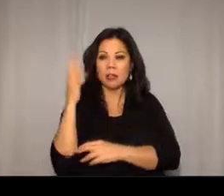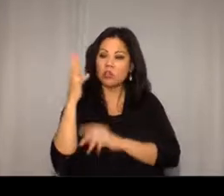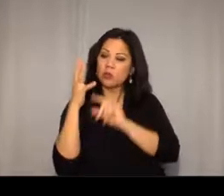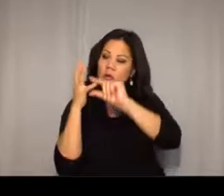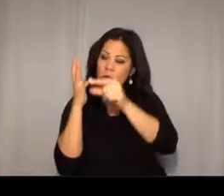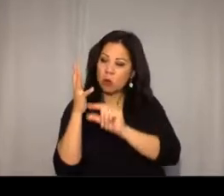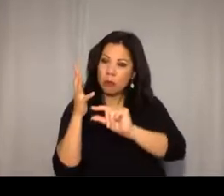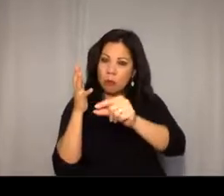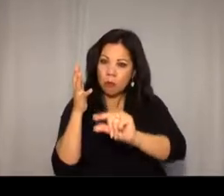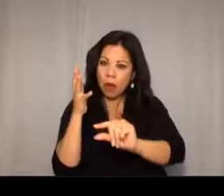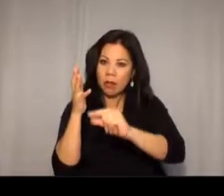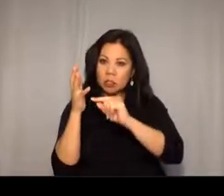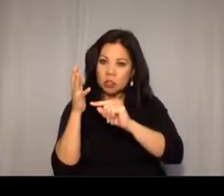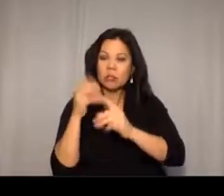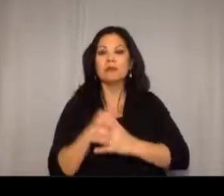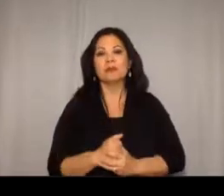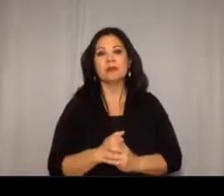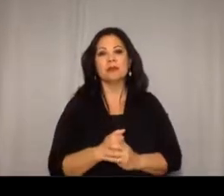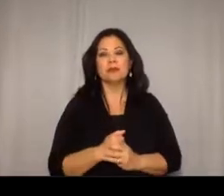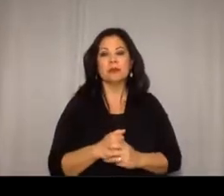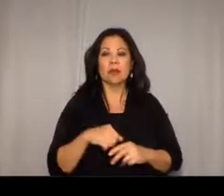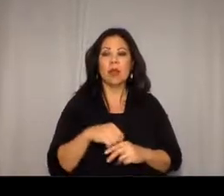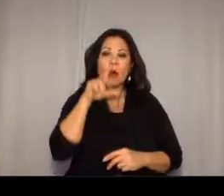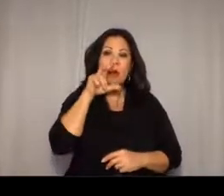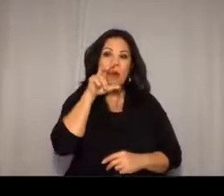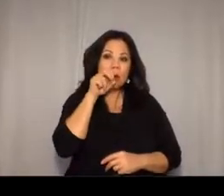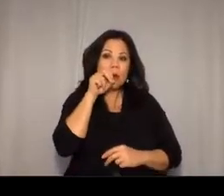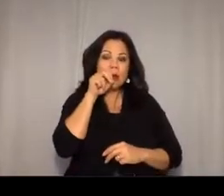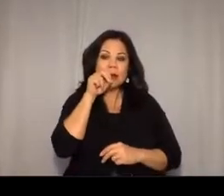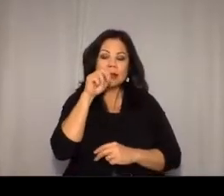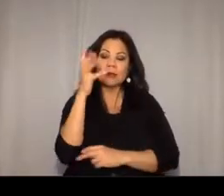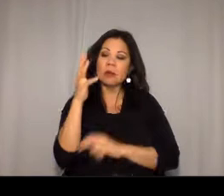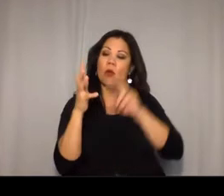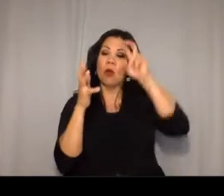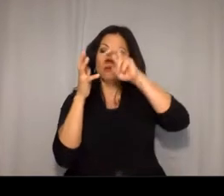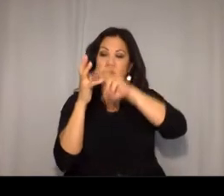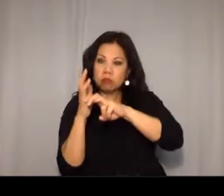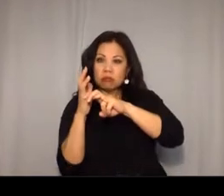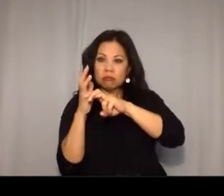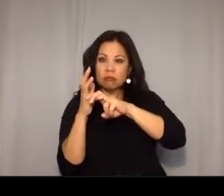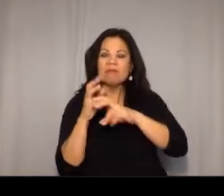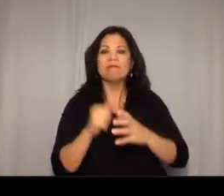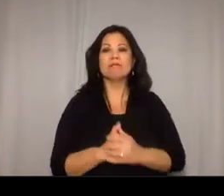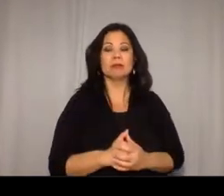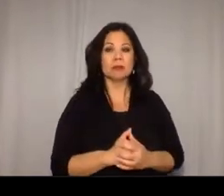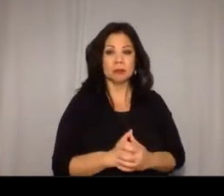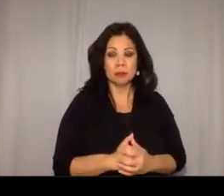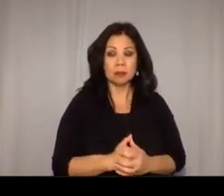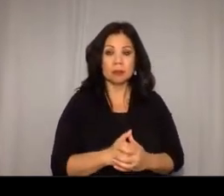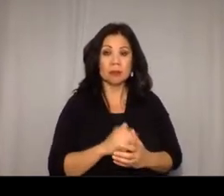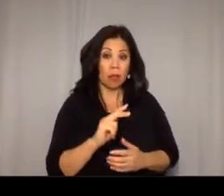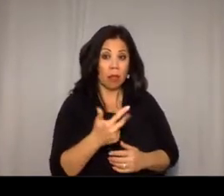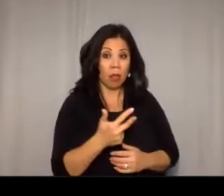we've got the bird kind of perching on a branch. That's step two. Step three, we're